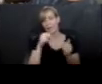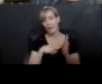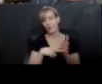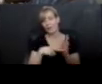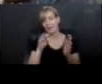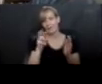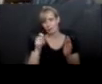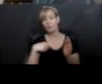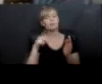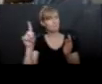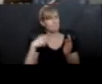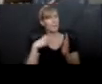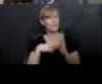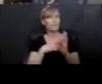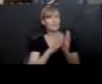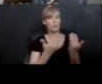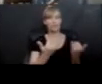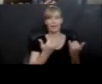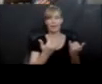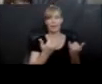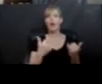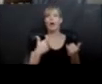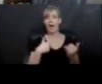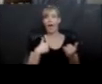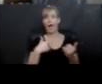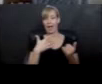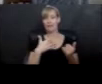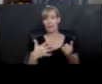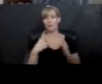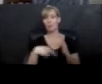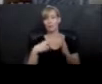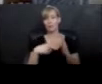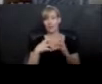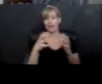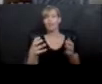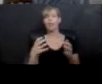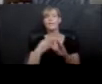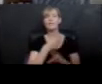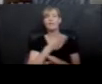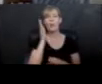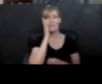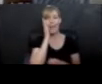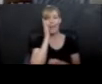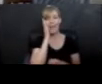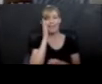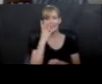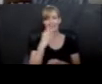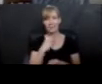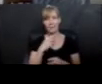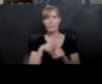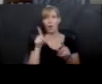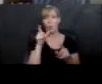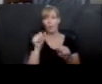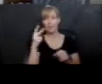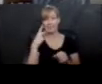reading right now. And I tend to read a lot. A lot of people do this right before they go to bed. Well, guess who can see me? No